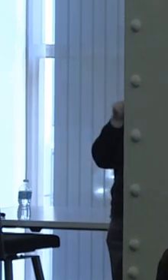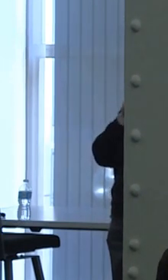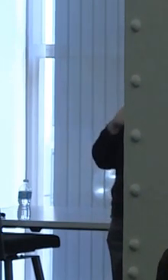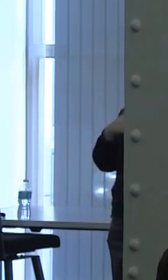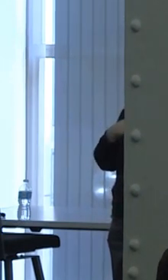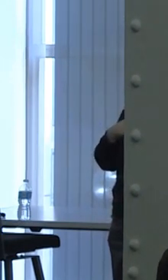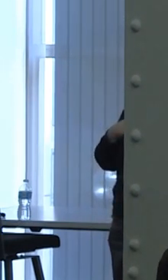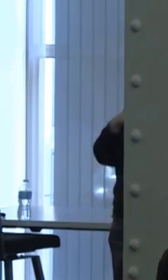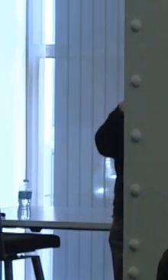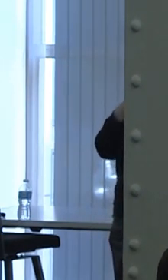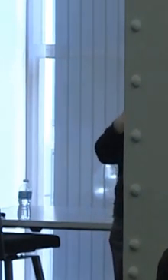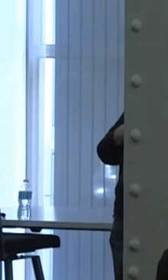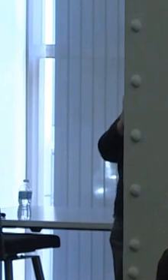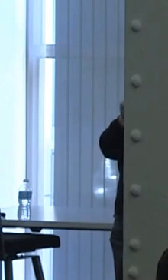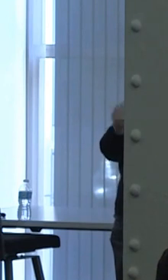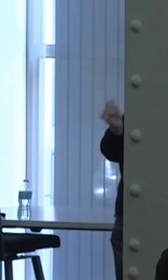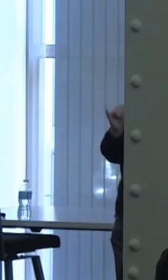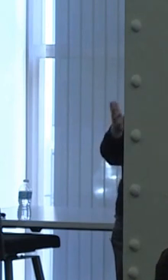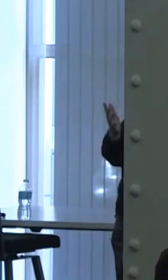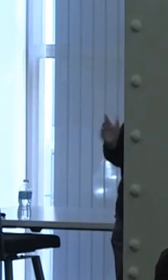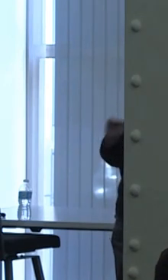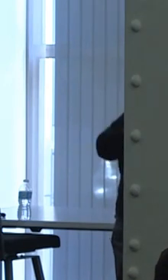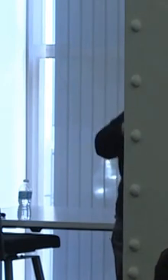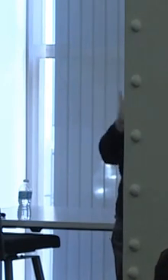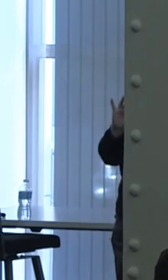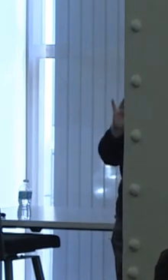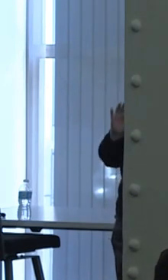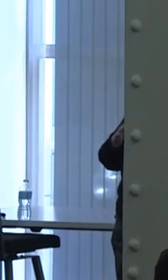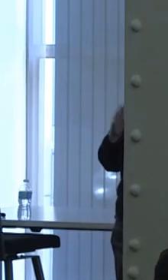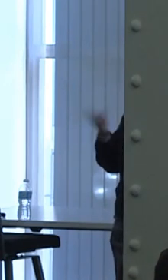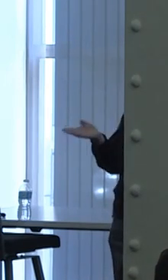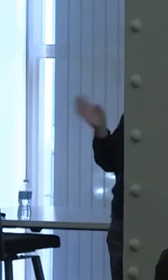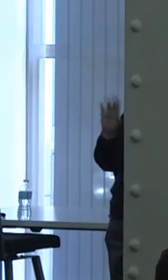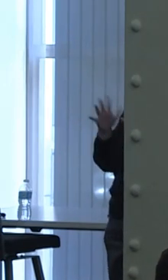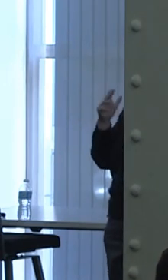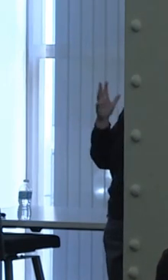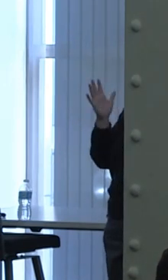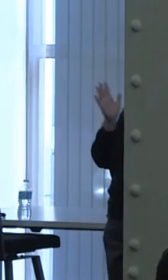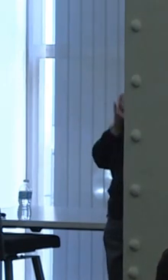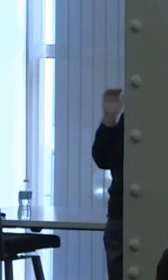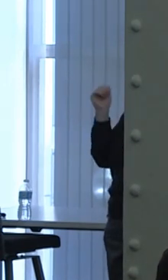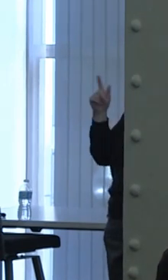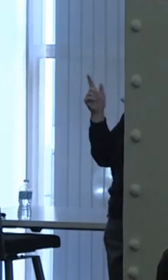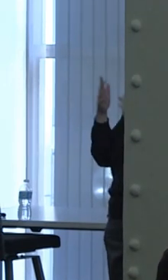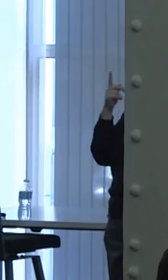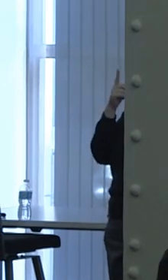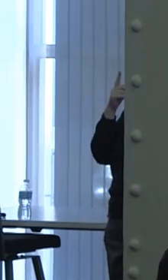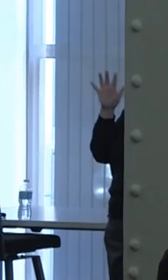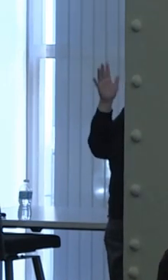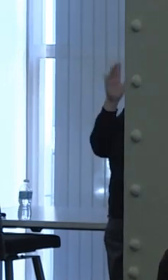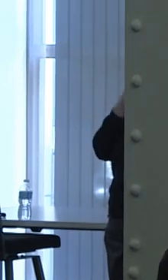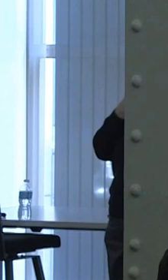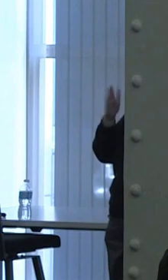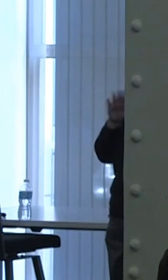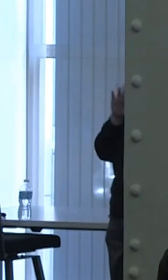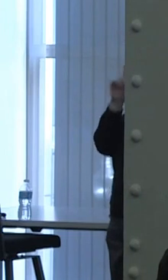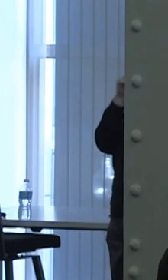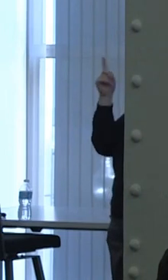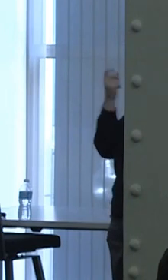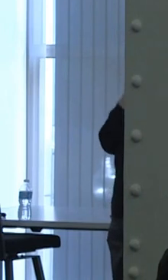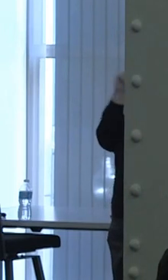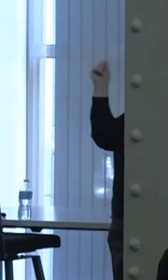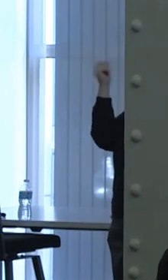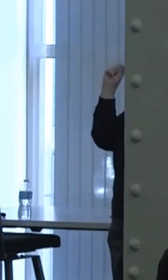have mental health disabilities. In closing, I just want to wish you all a successful and